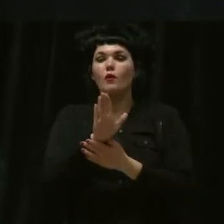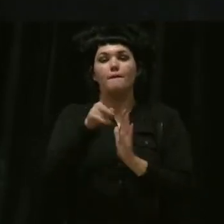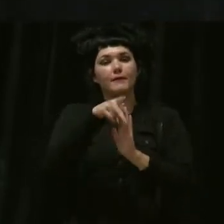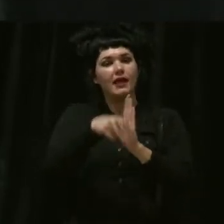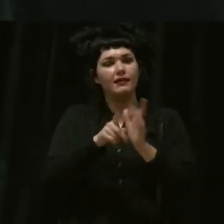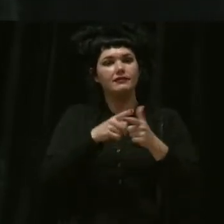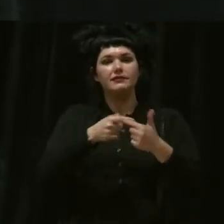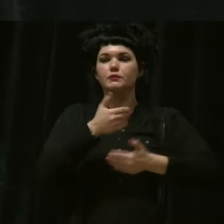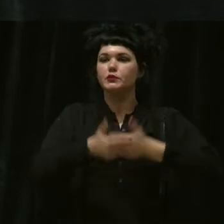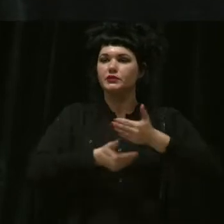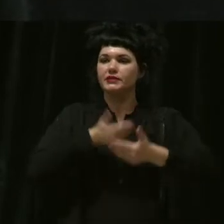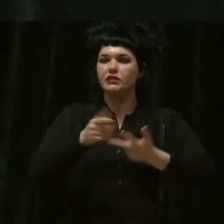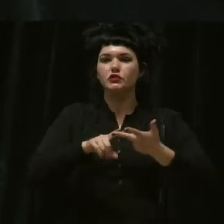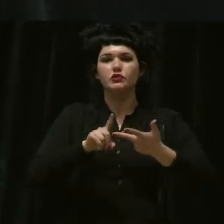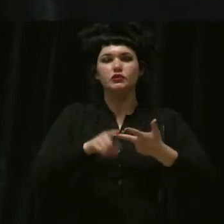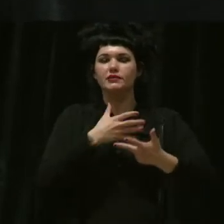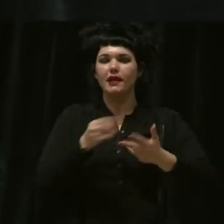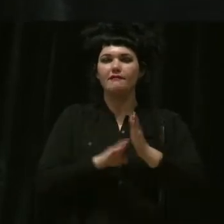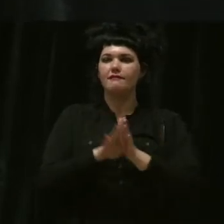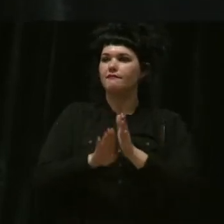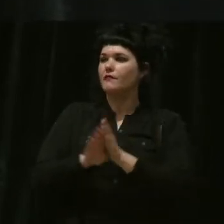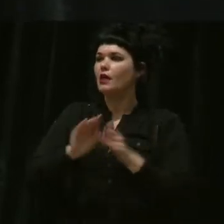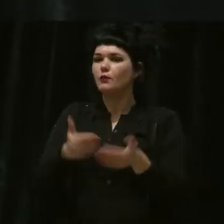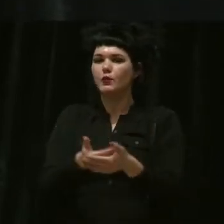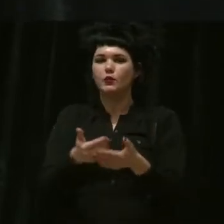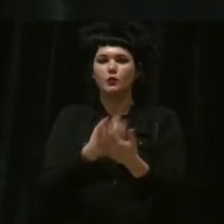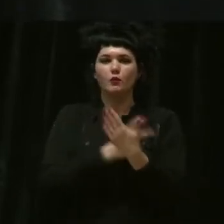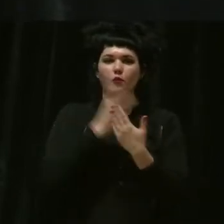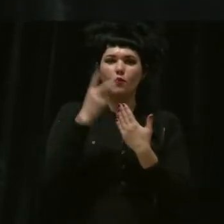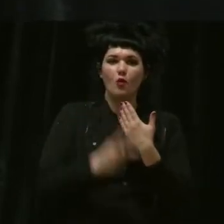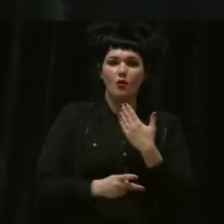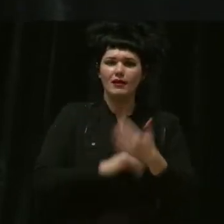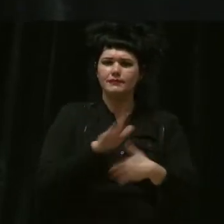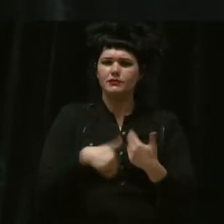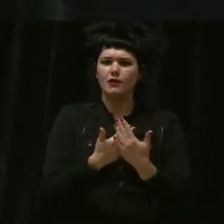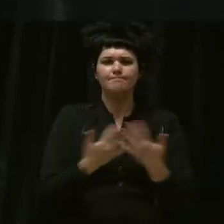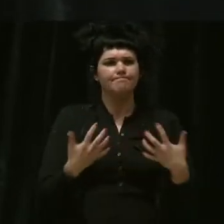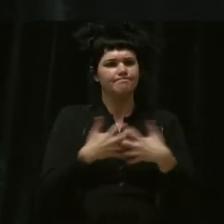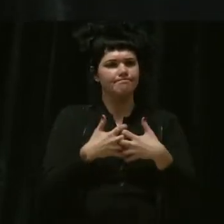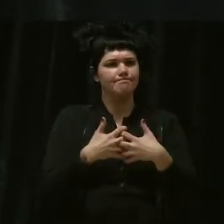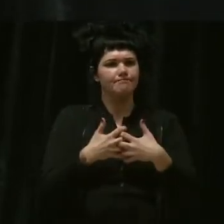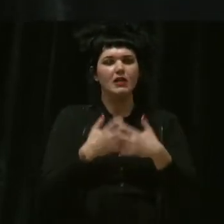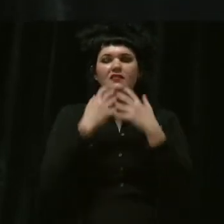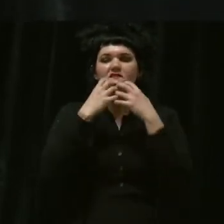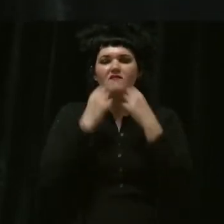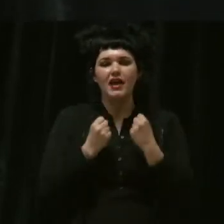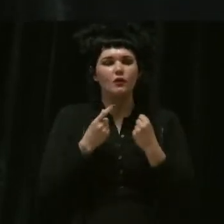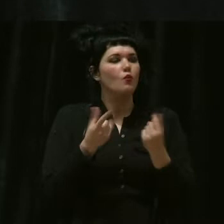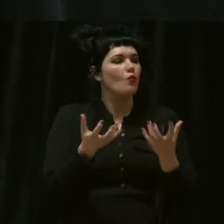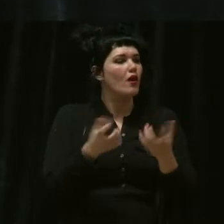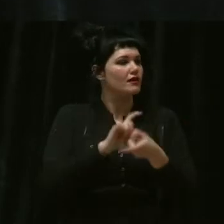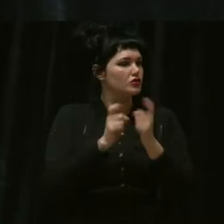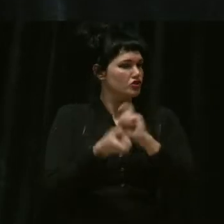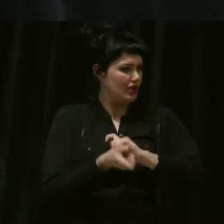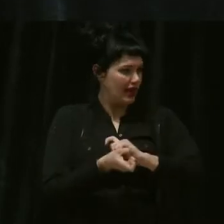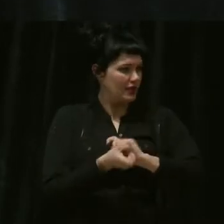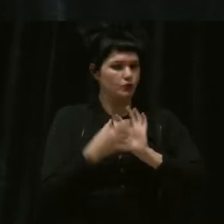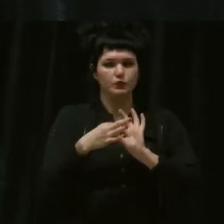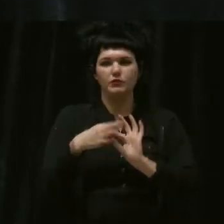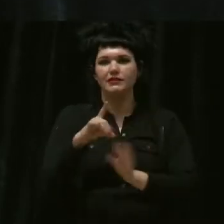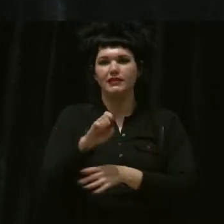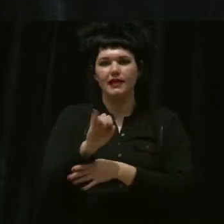procedures, and developing new programs are consistent with the values that you're trying to change in the context of